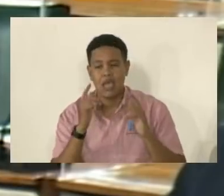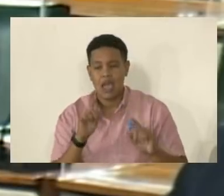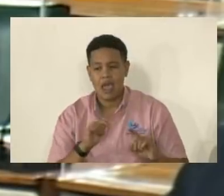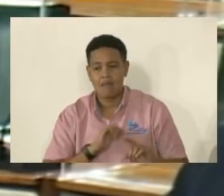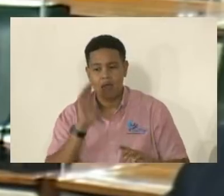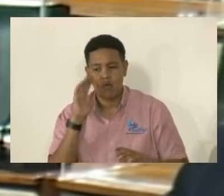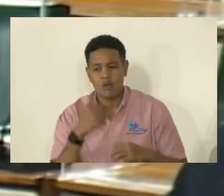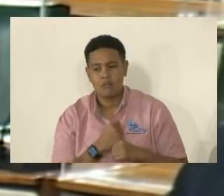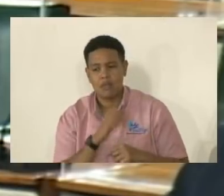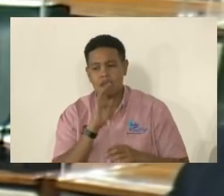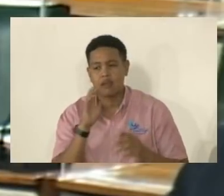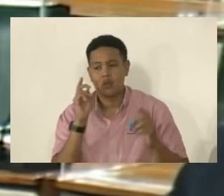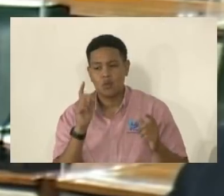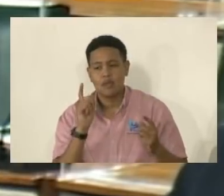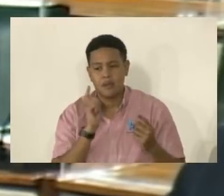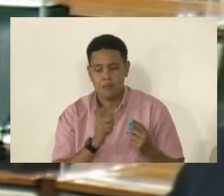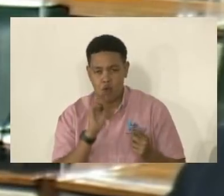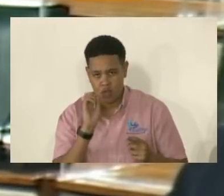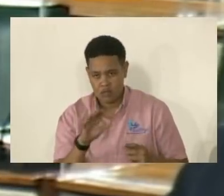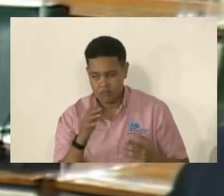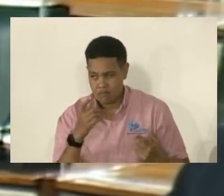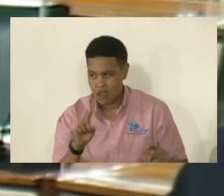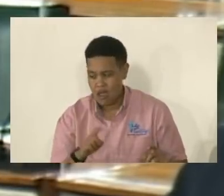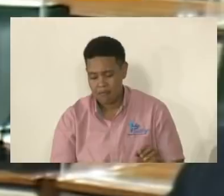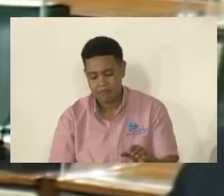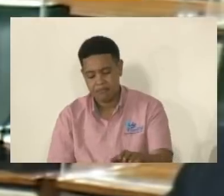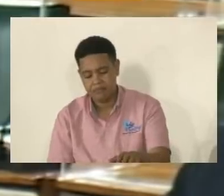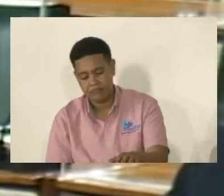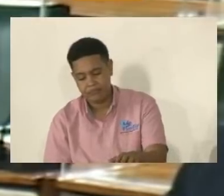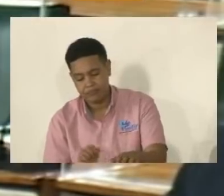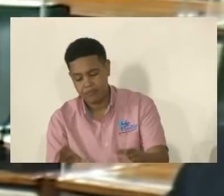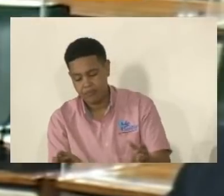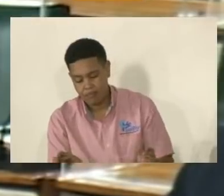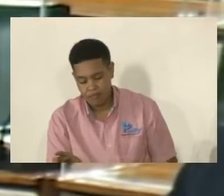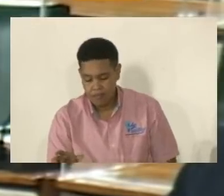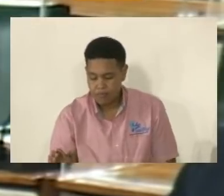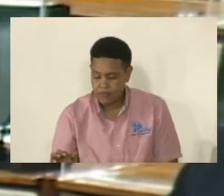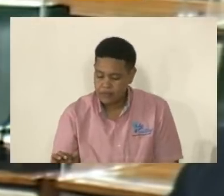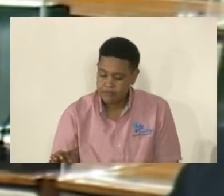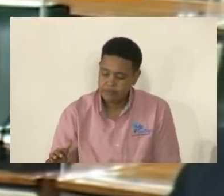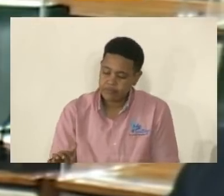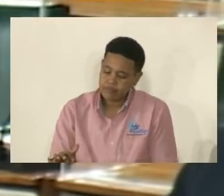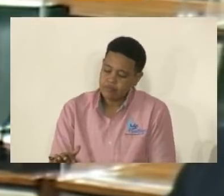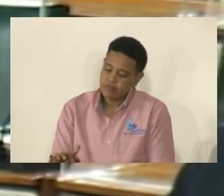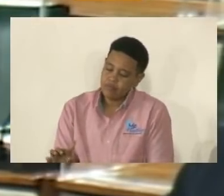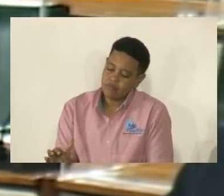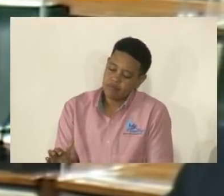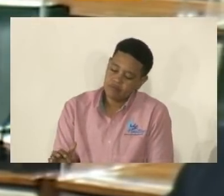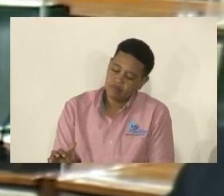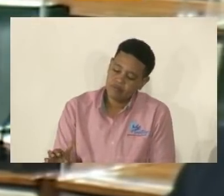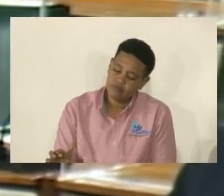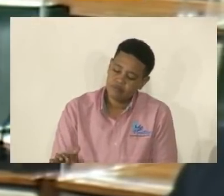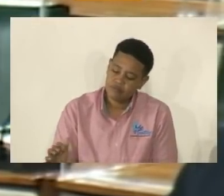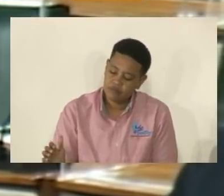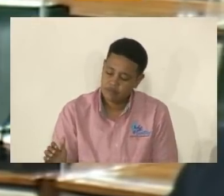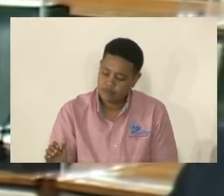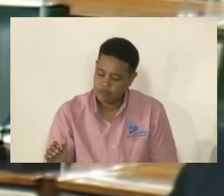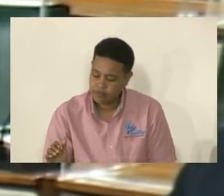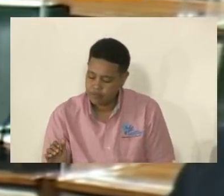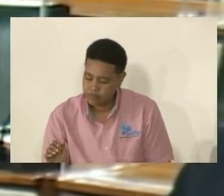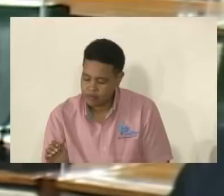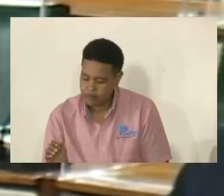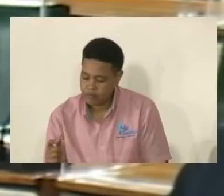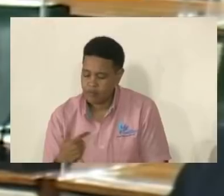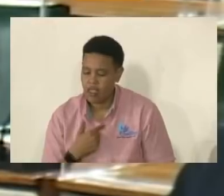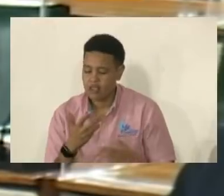a quick point, Mr. President. I spoke with Minister Favour Williams this morning,